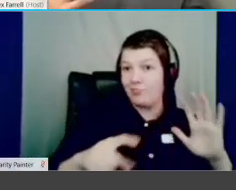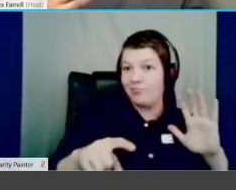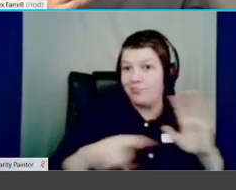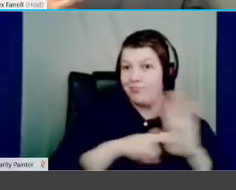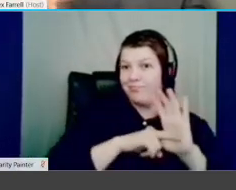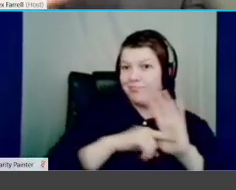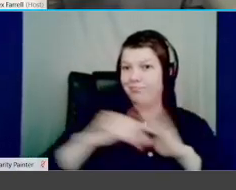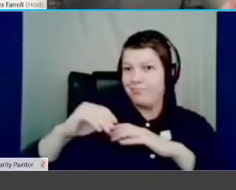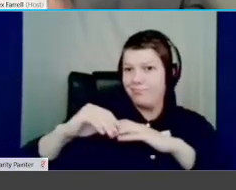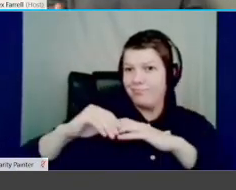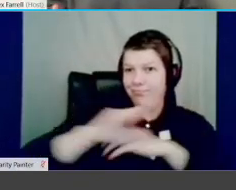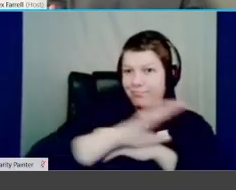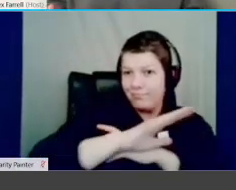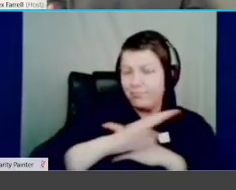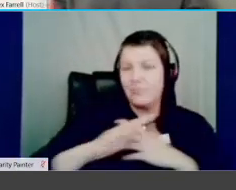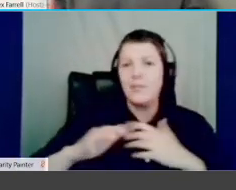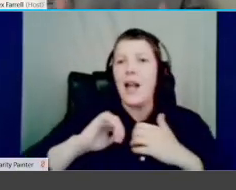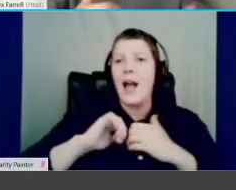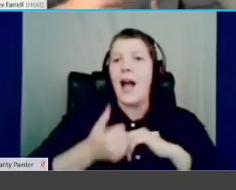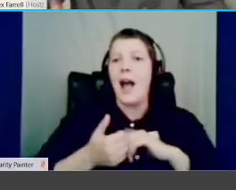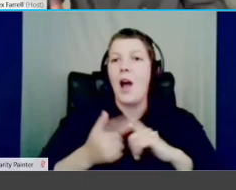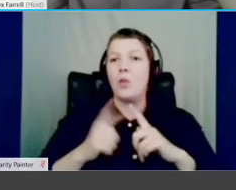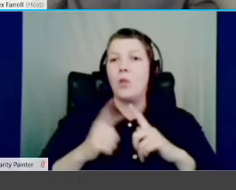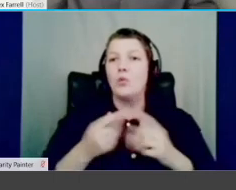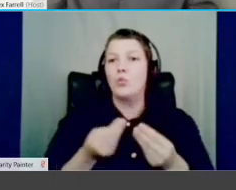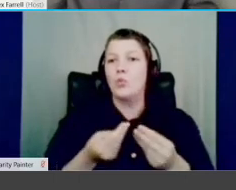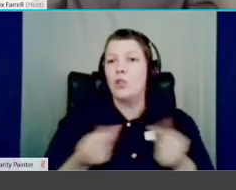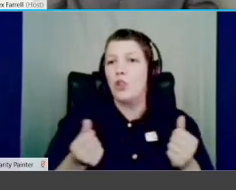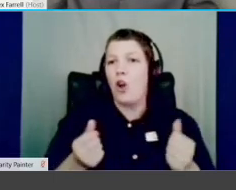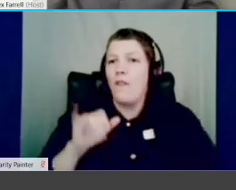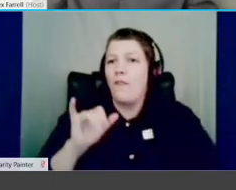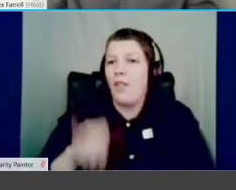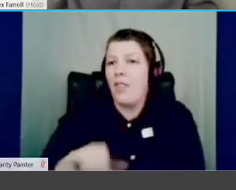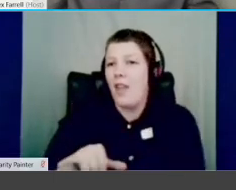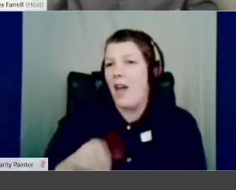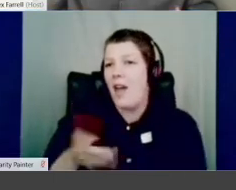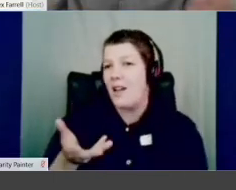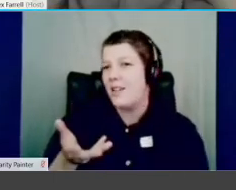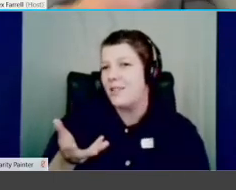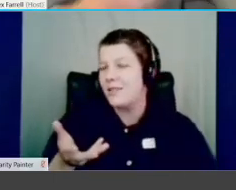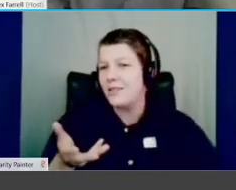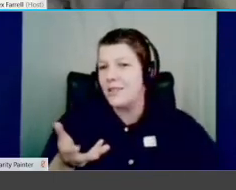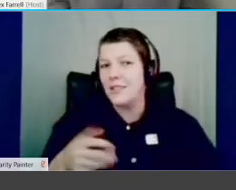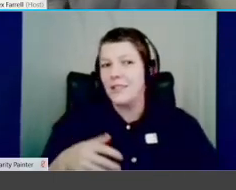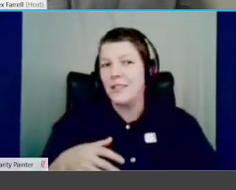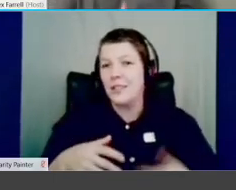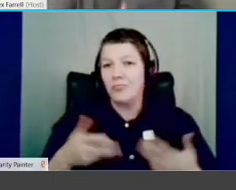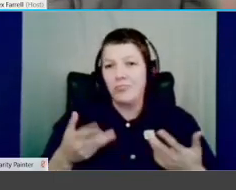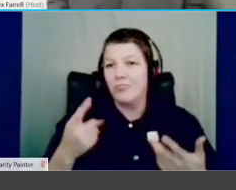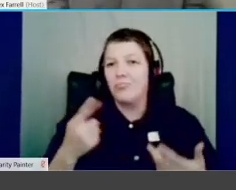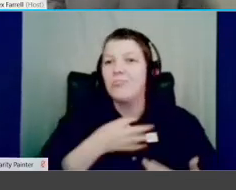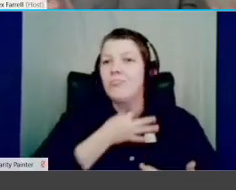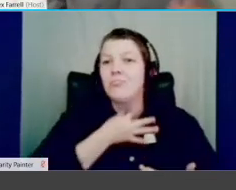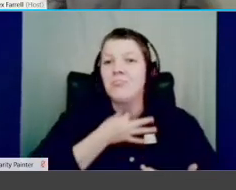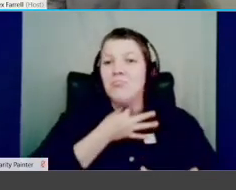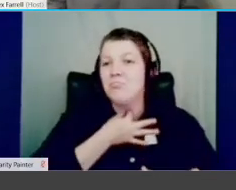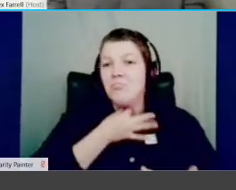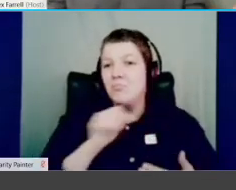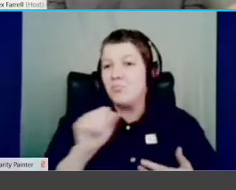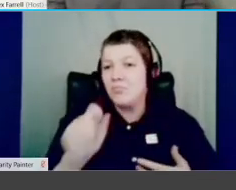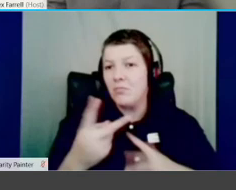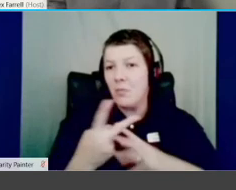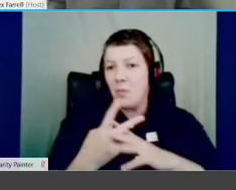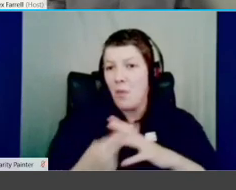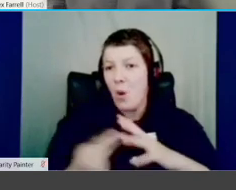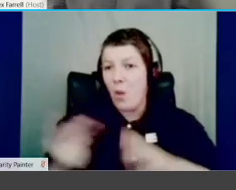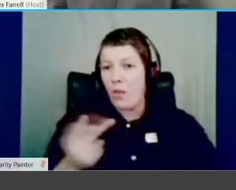that tension? Or is there always a solution? And leave that to either to both of you. Dan, do you